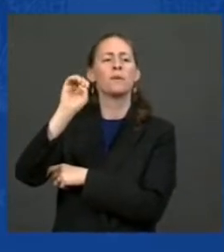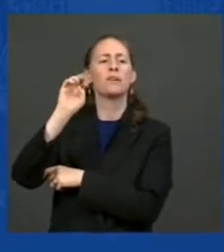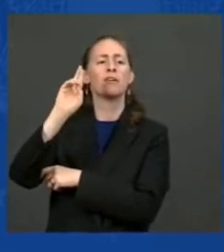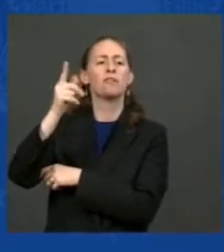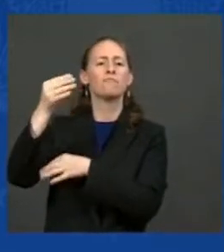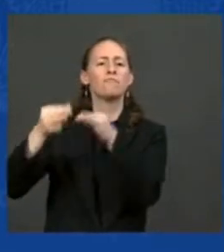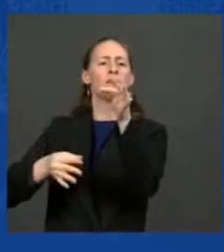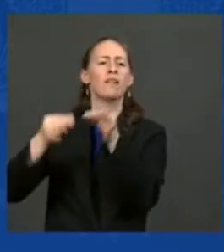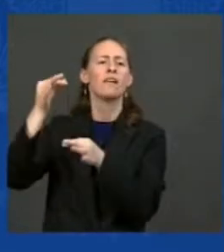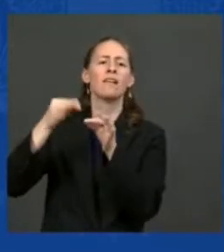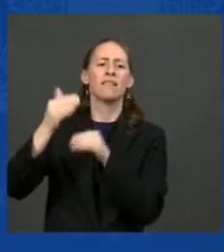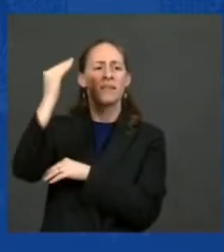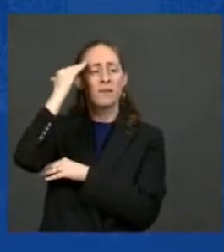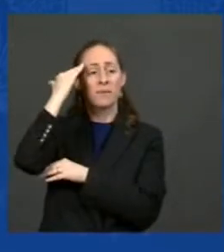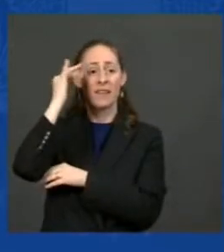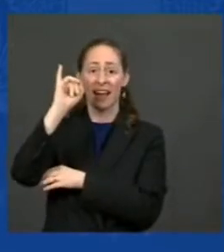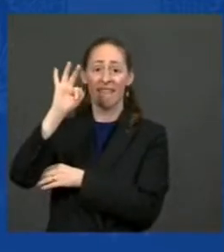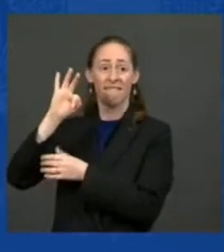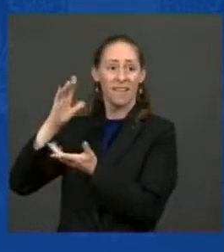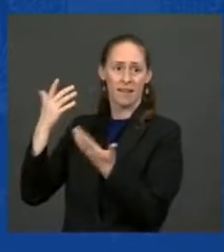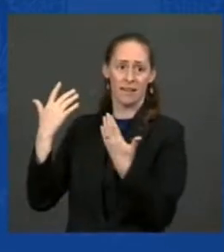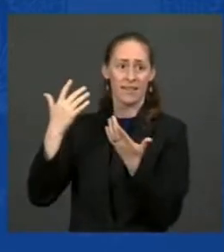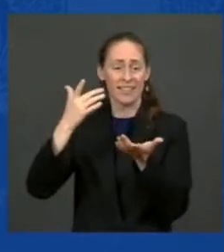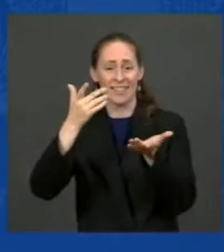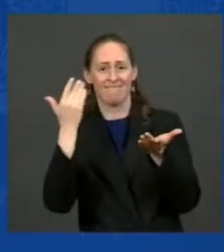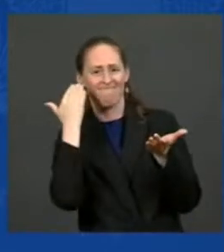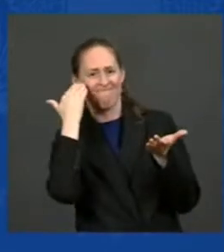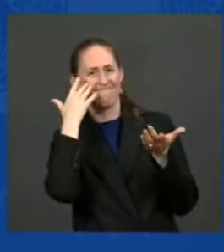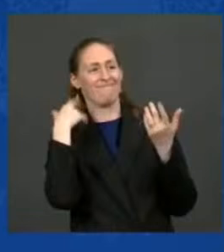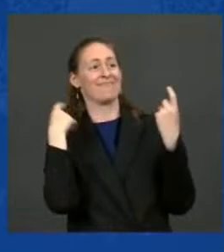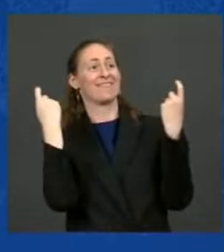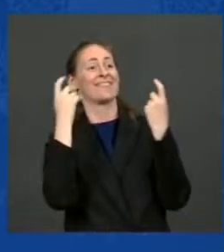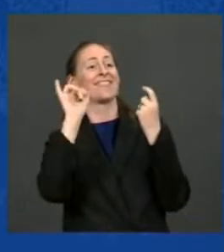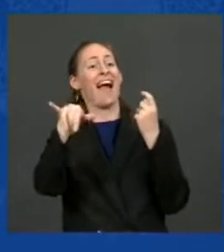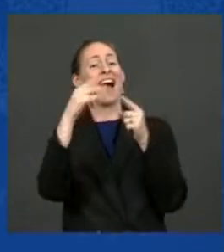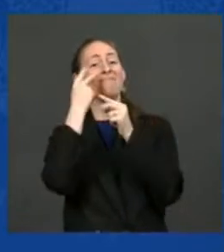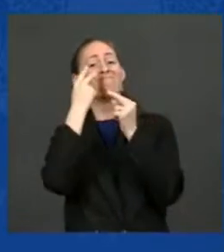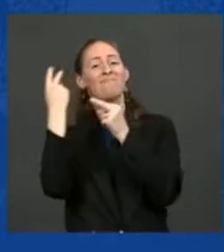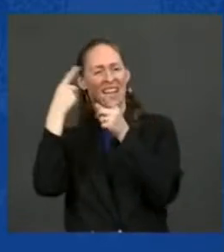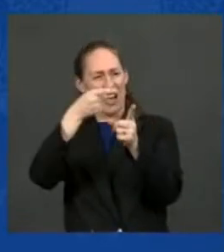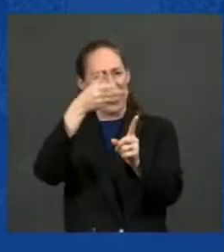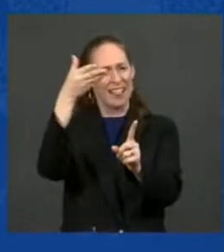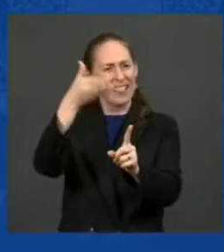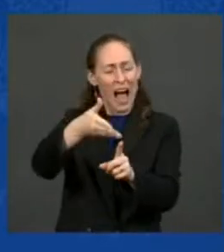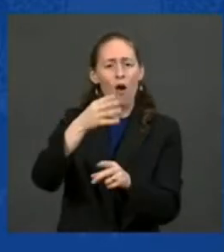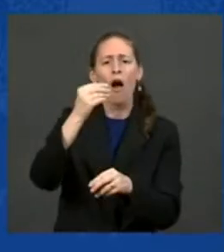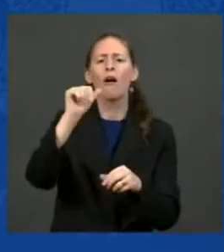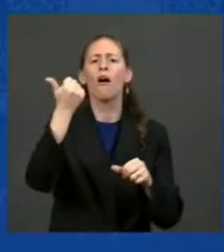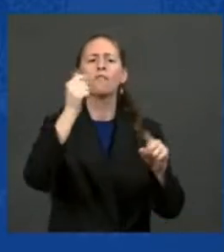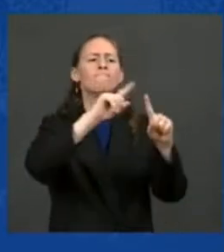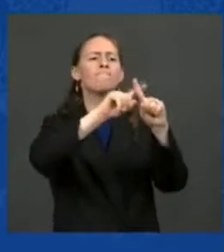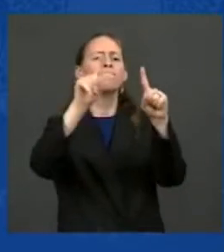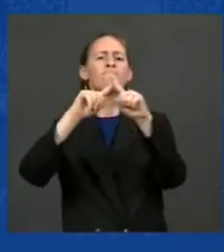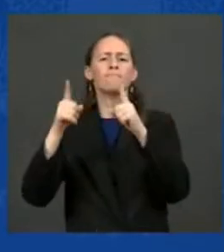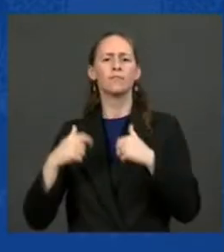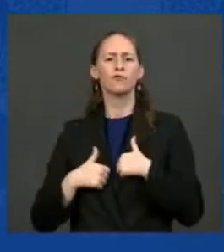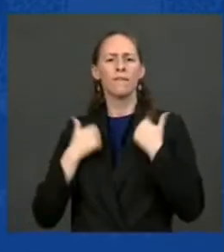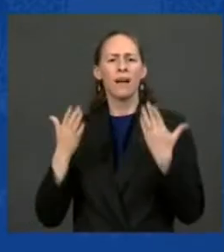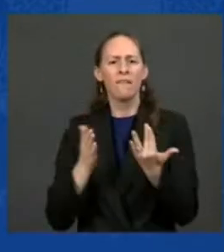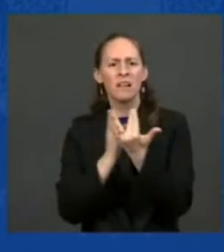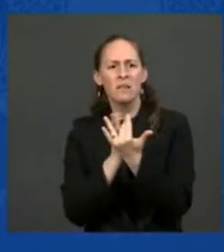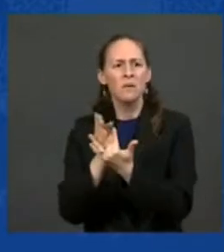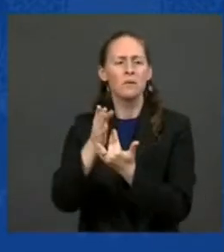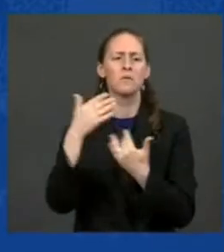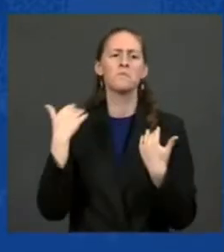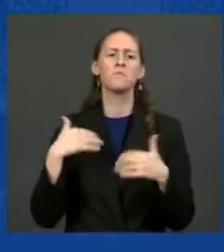not been here to start this ceremony off, because so much of what you and the other survivors have done over the years have made the issue of human